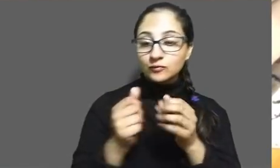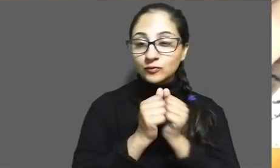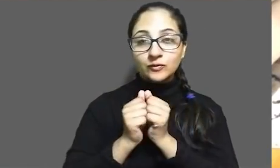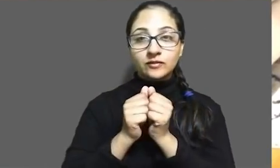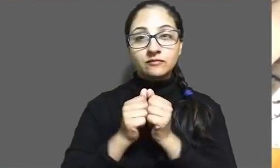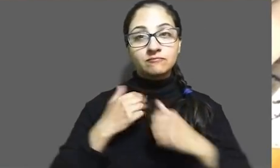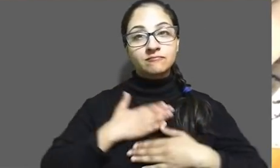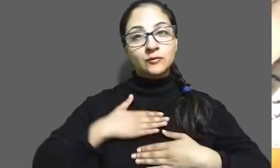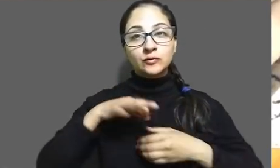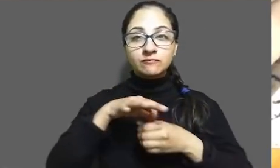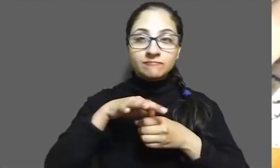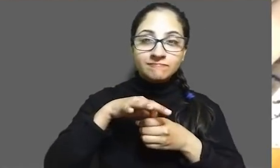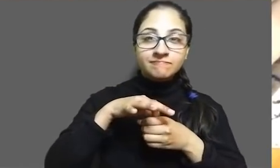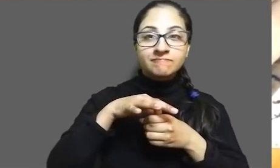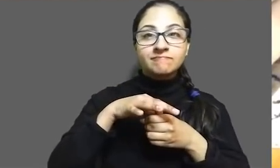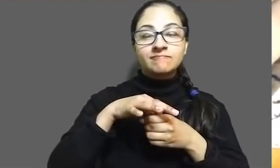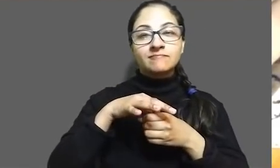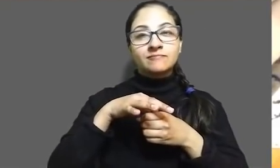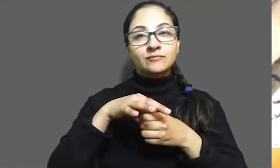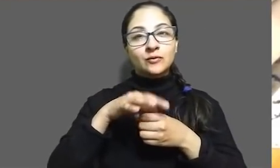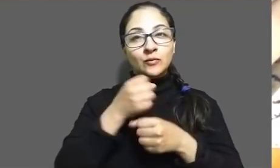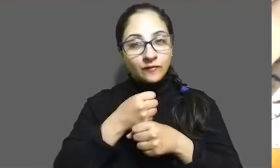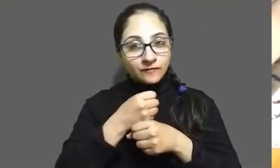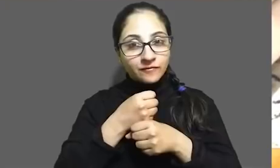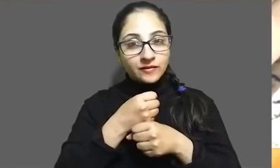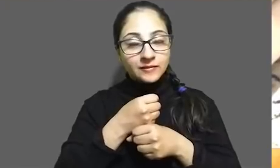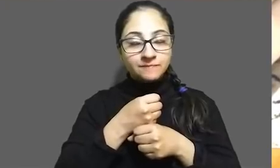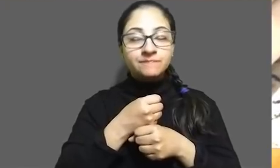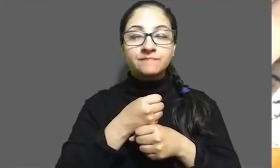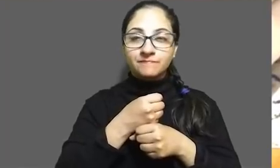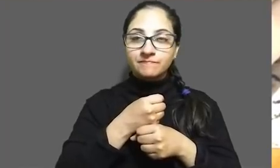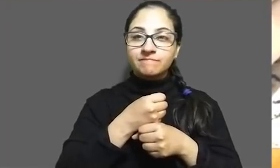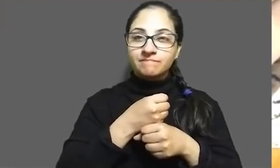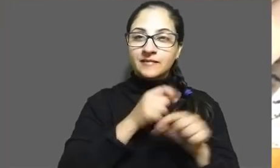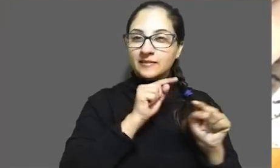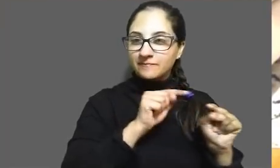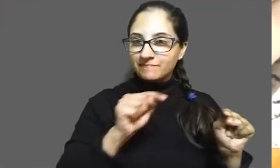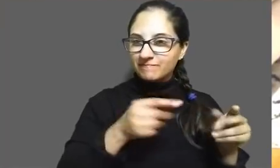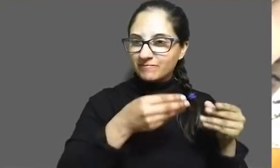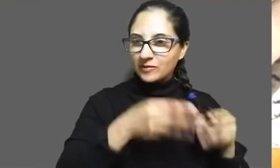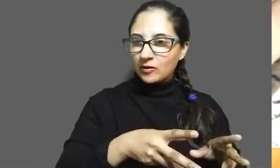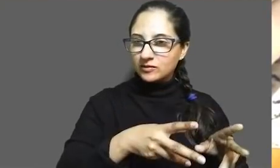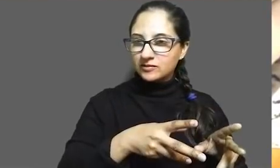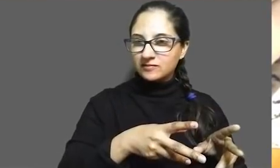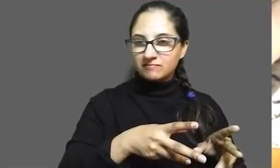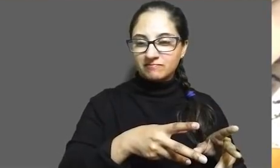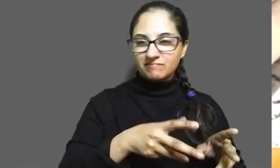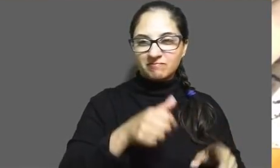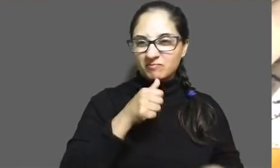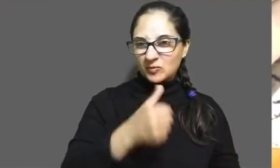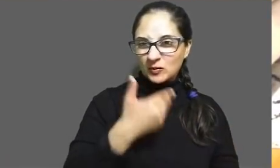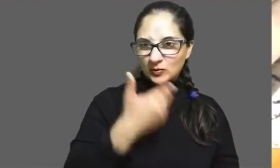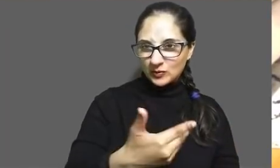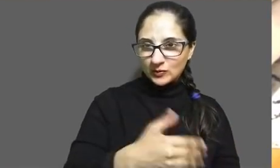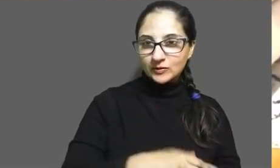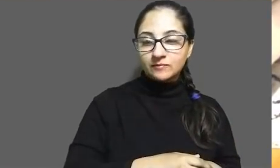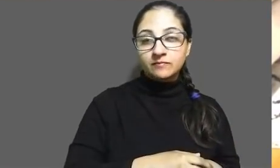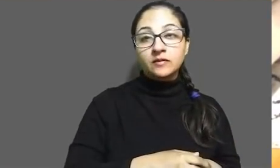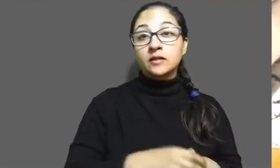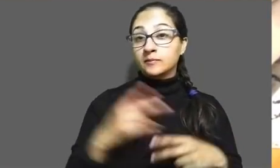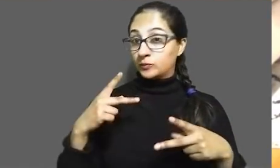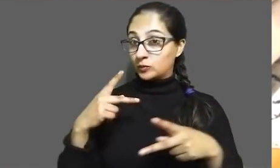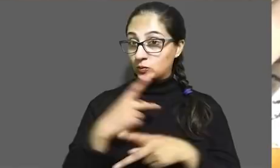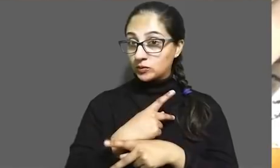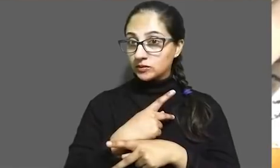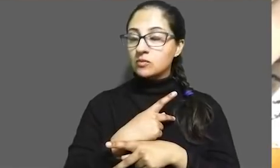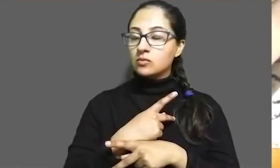chai. And for a few of us, the loss has been devastating. Losing a loved